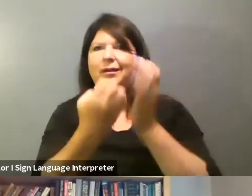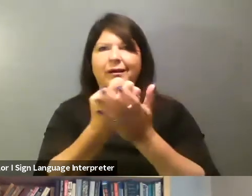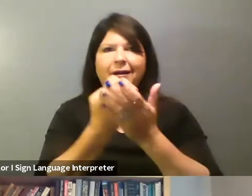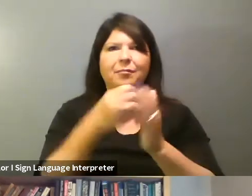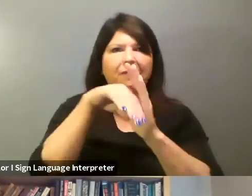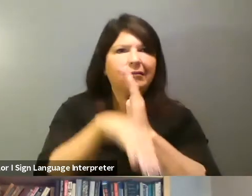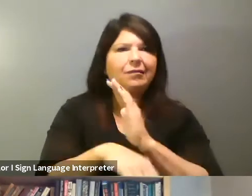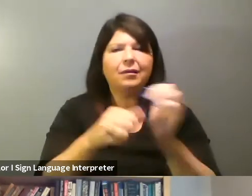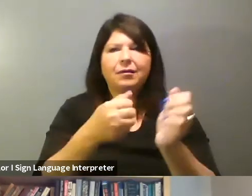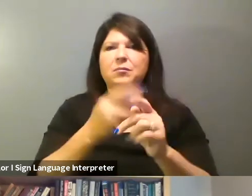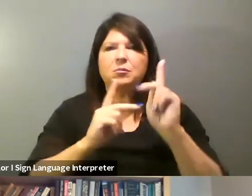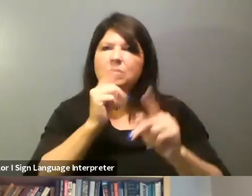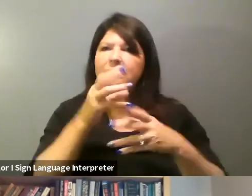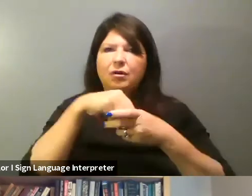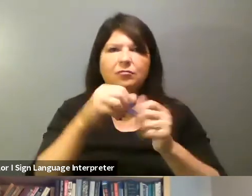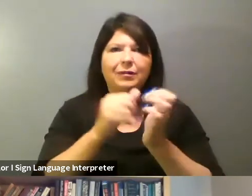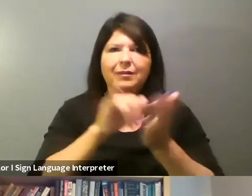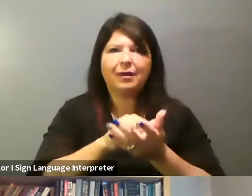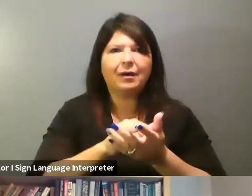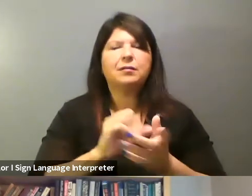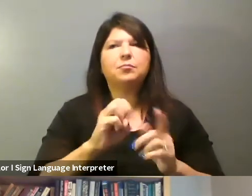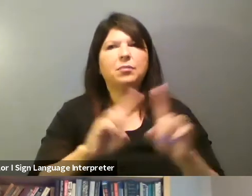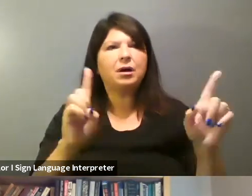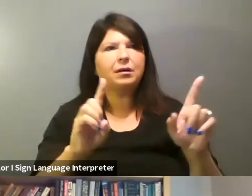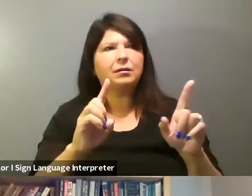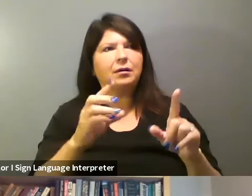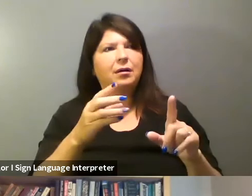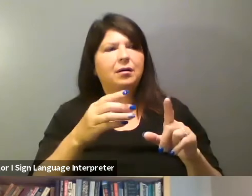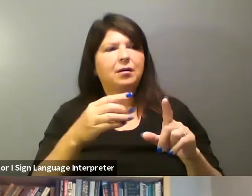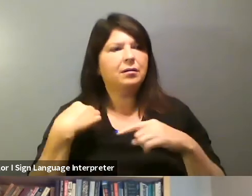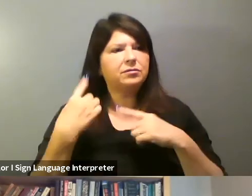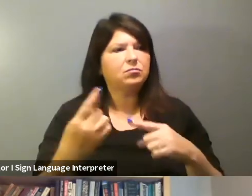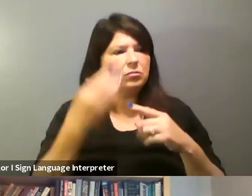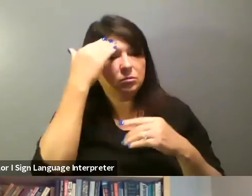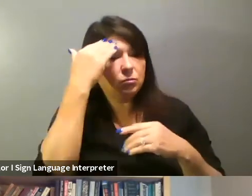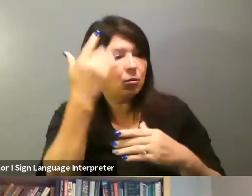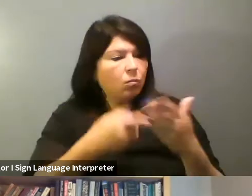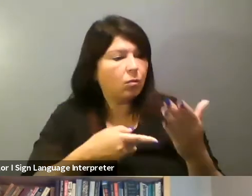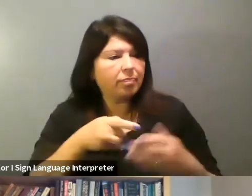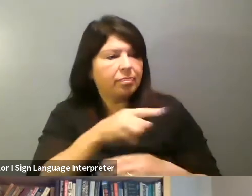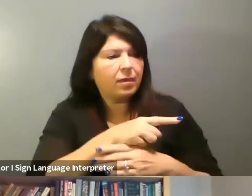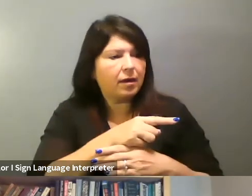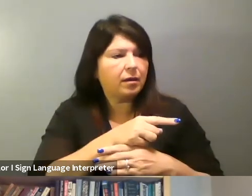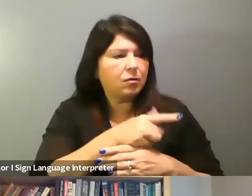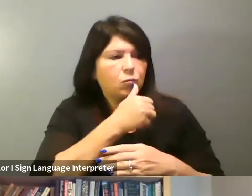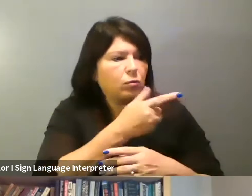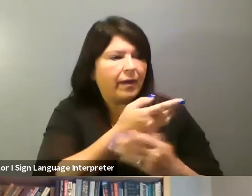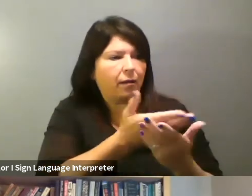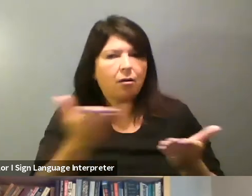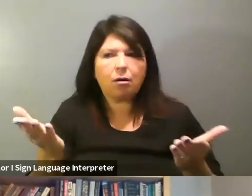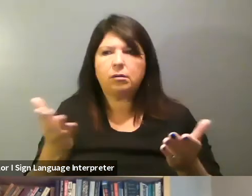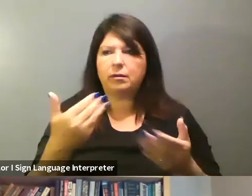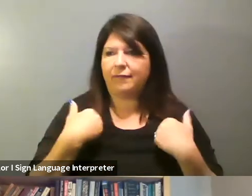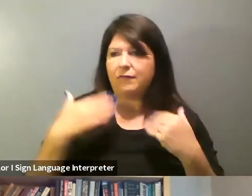know what those things are and have a plan for how to project ourselves into